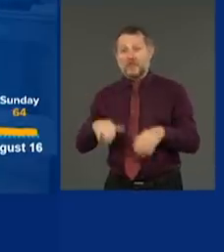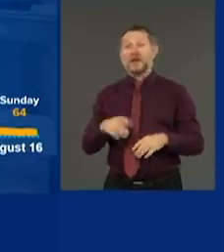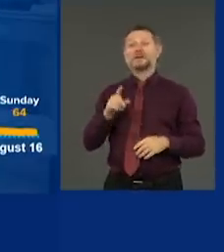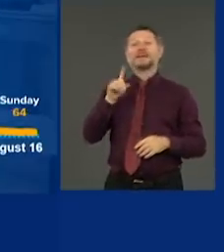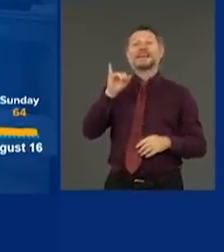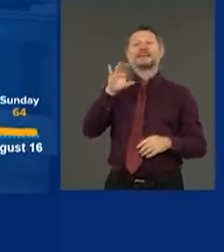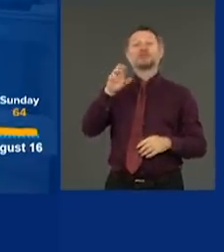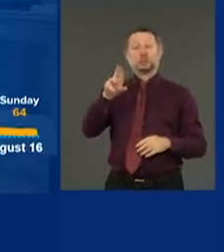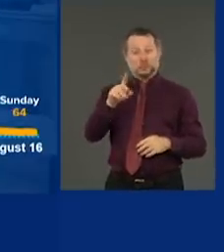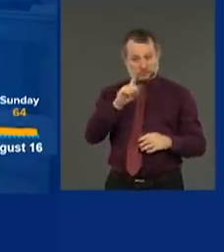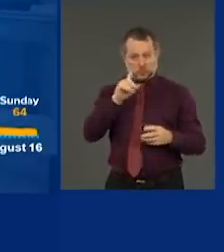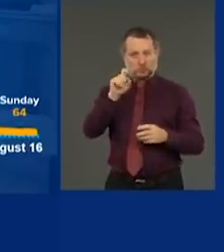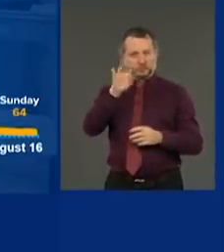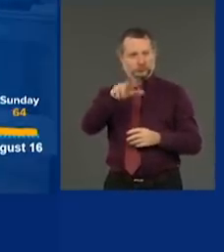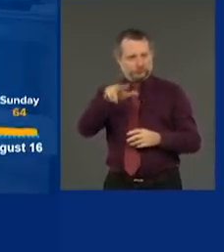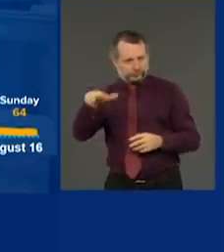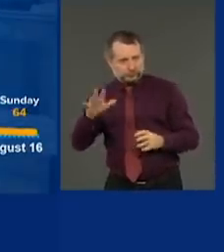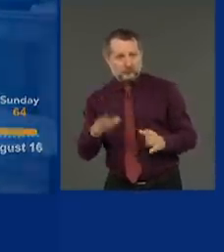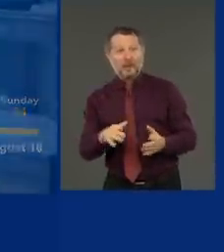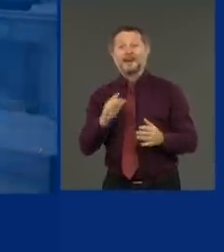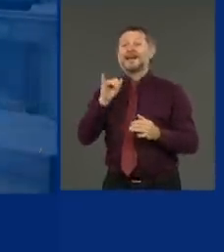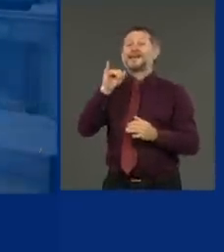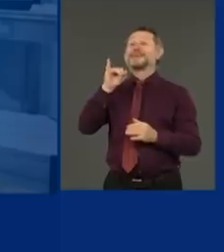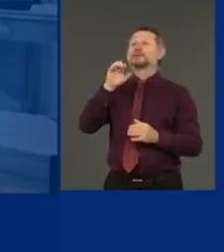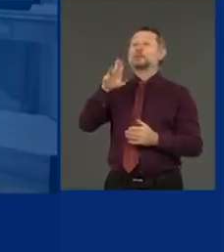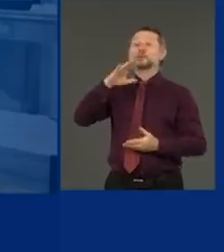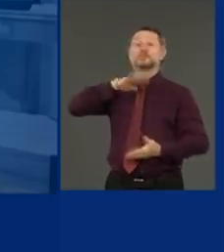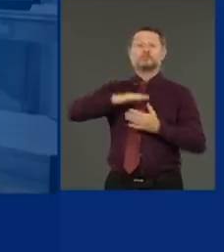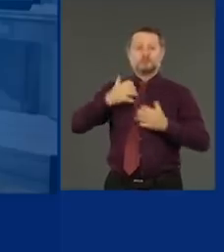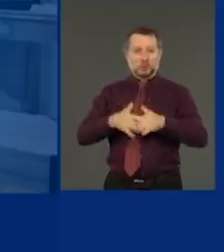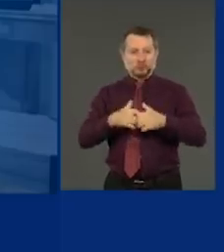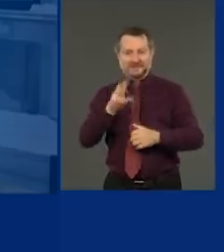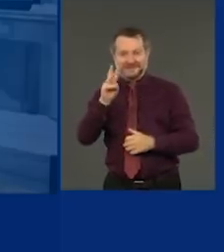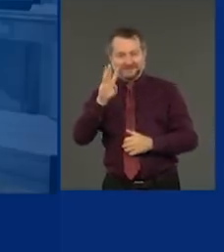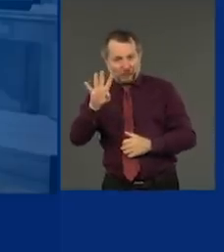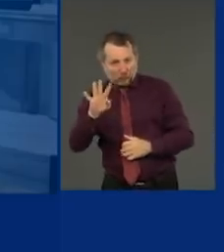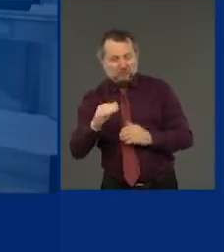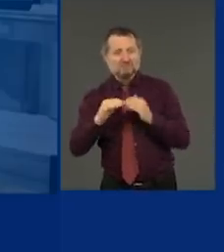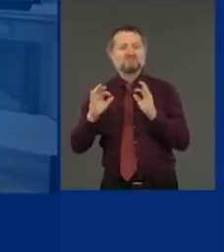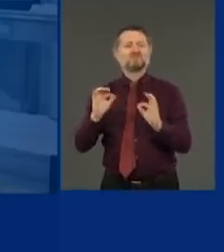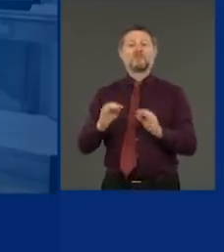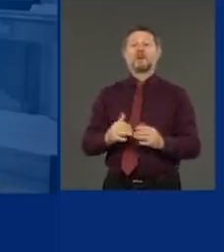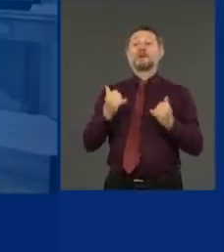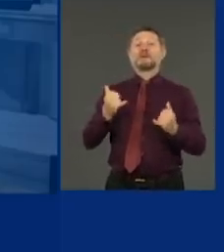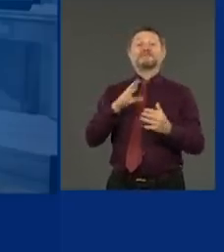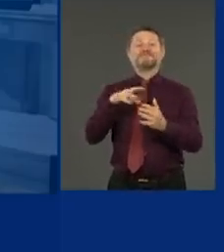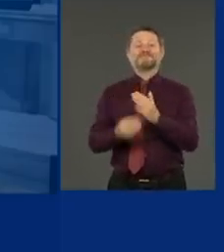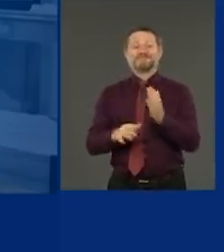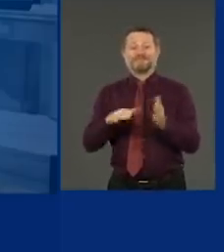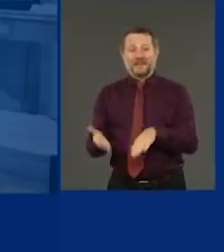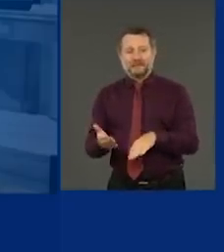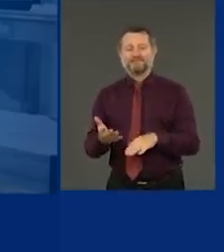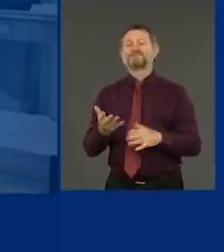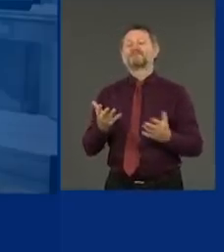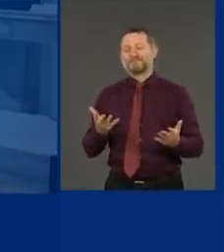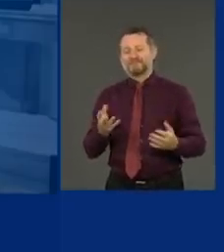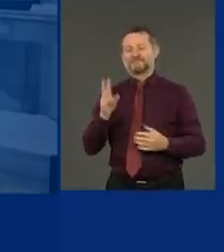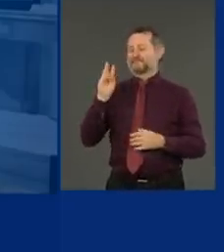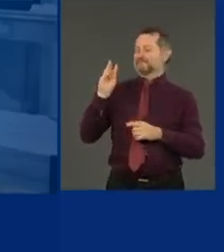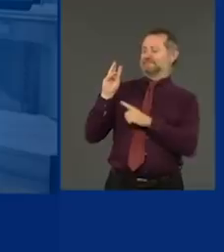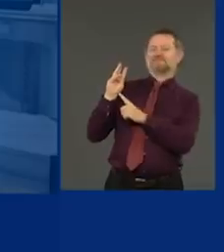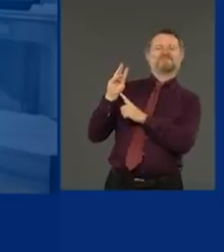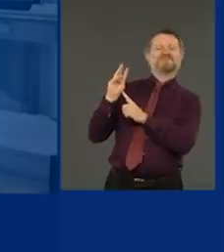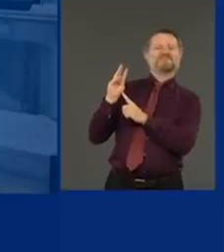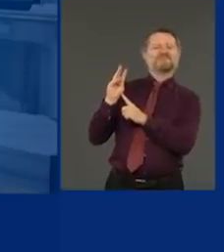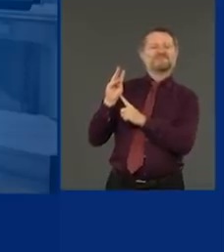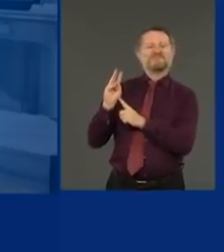patients, 133, basically flat. Intubations flat. Number of lives lost, 6, which is the